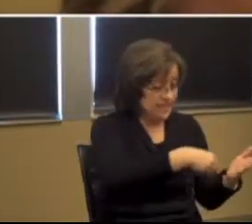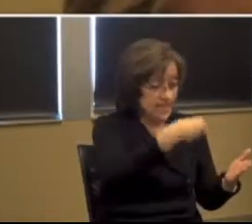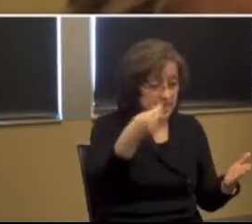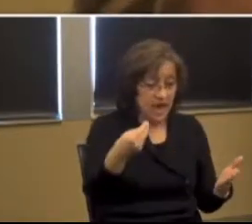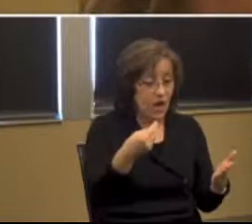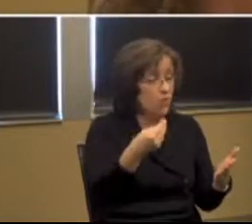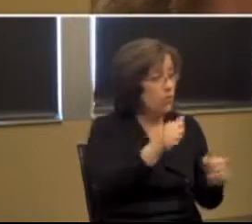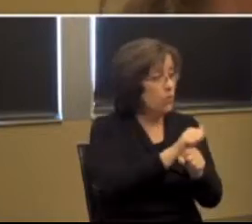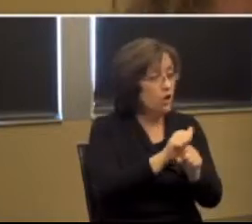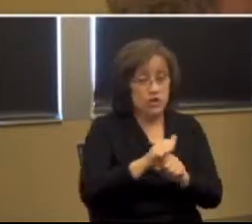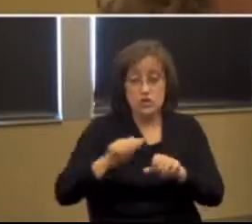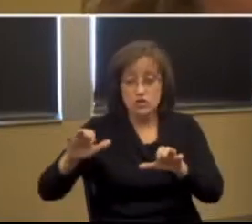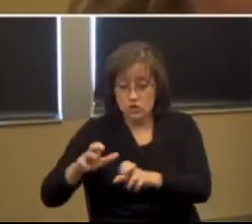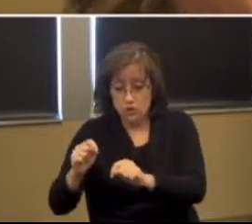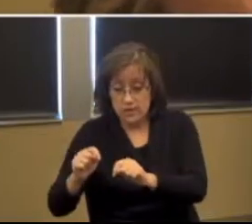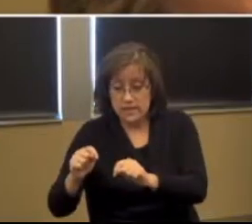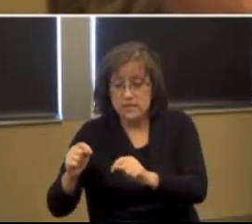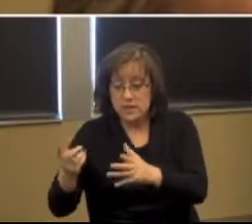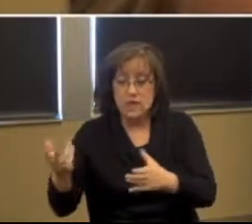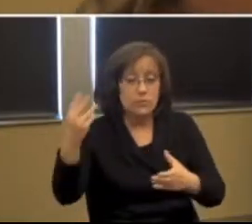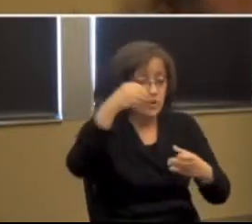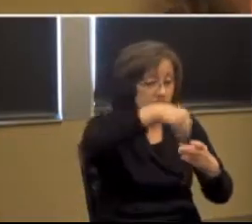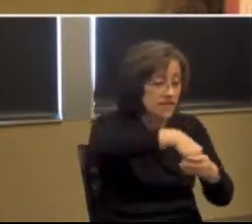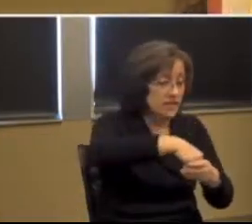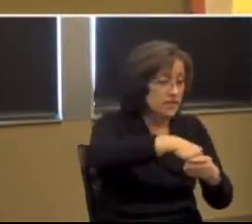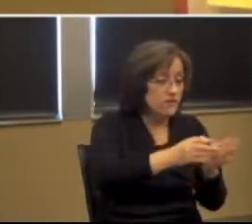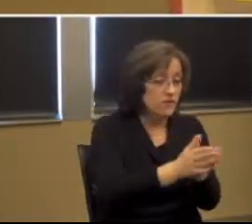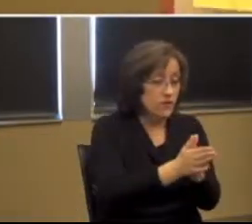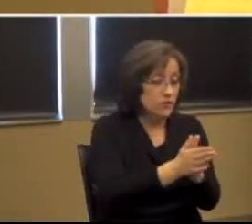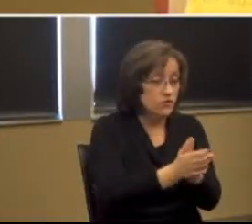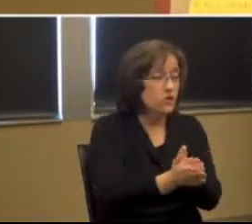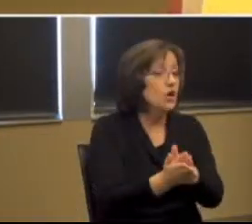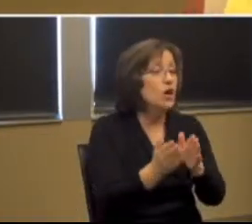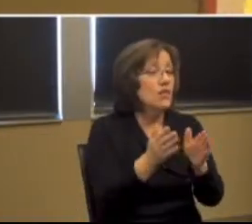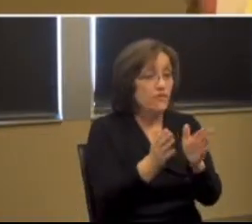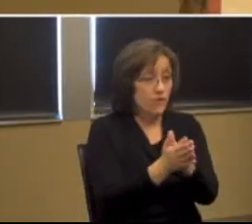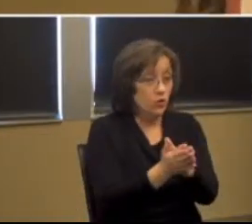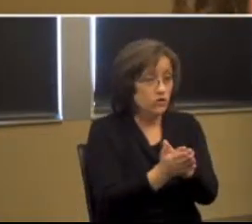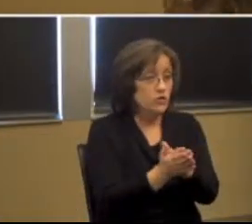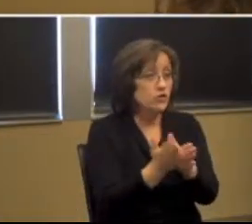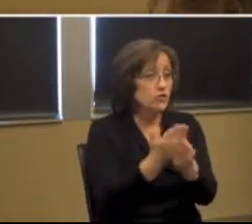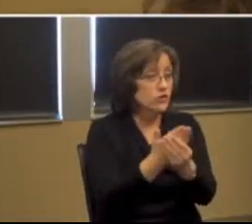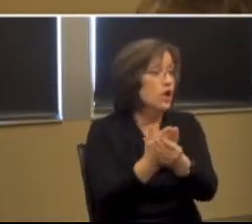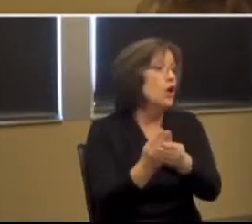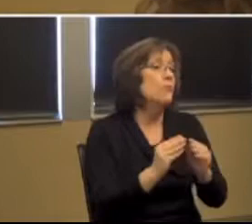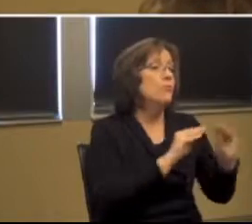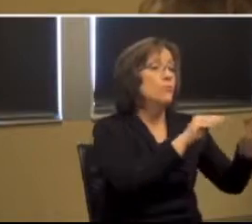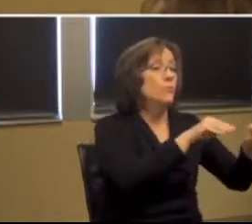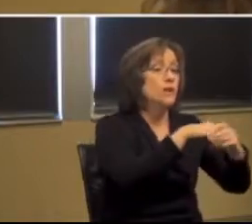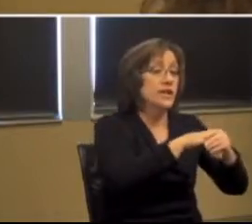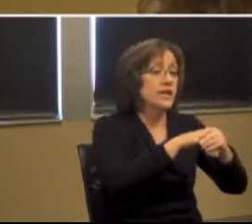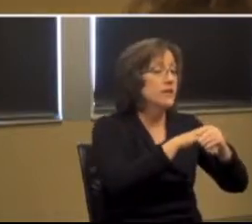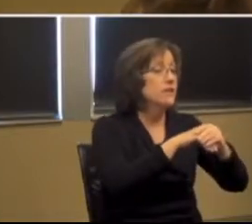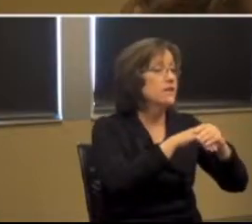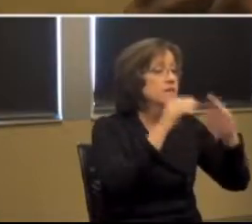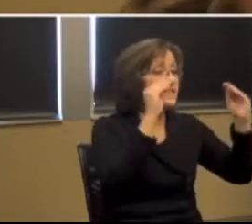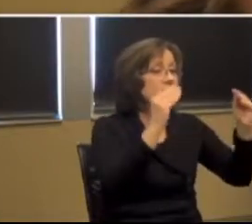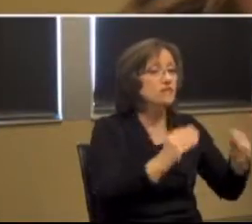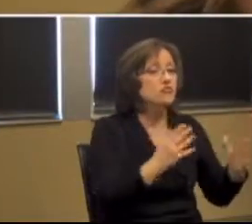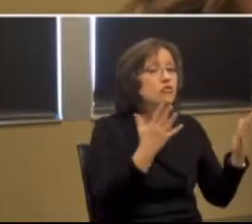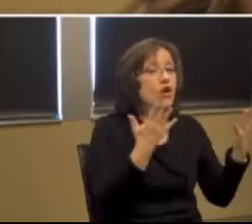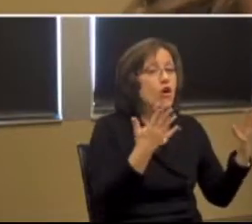do work, put work in folder, put folder in all done teacher basket. So this tells them what they're supposed to